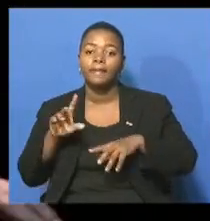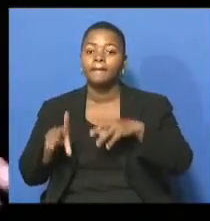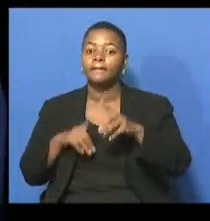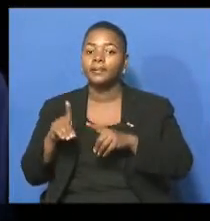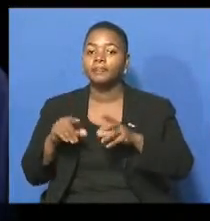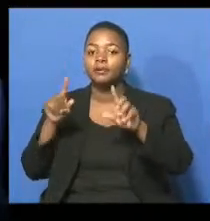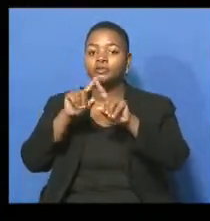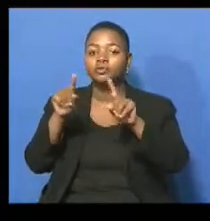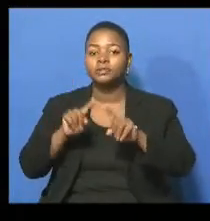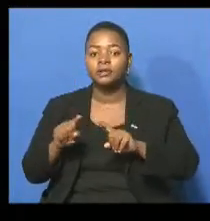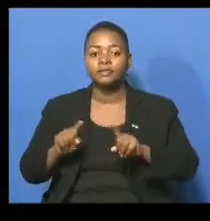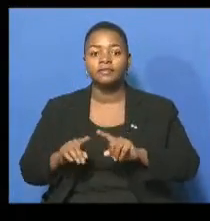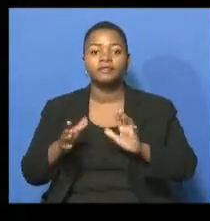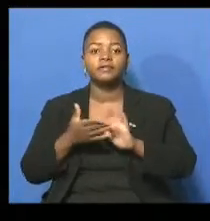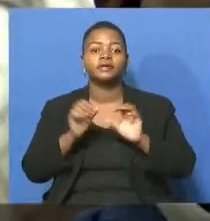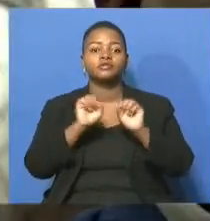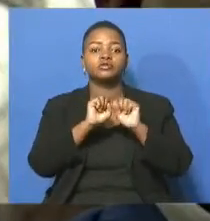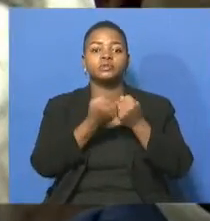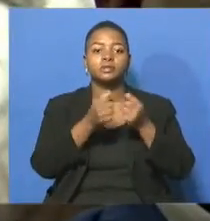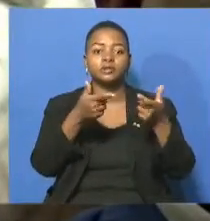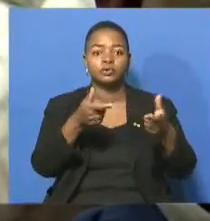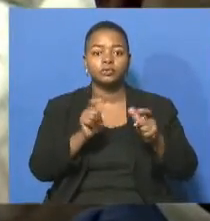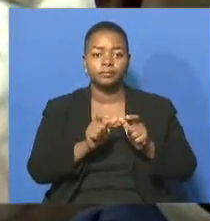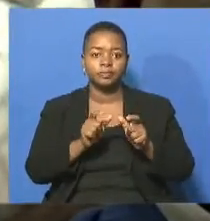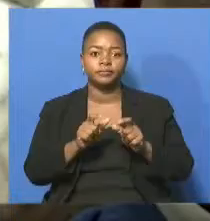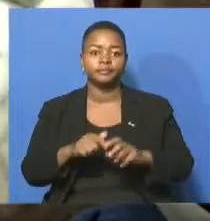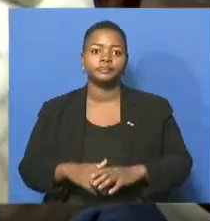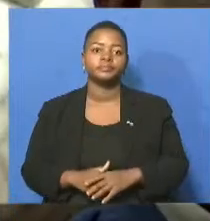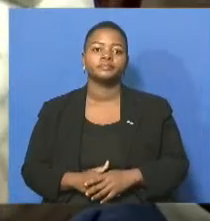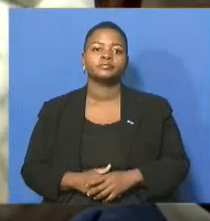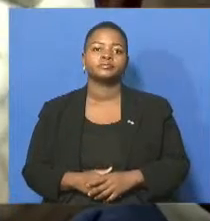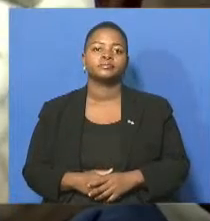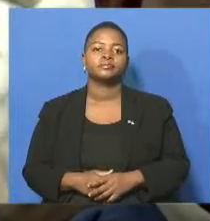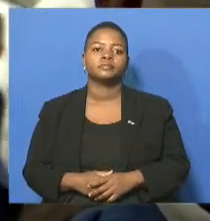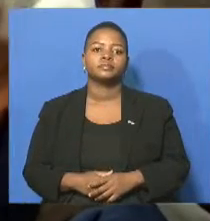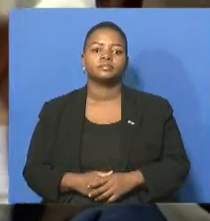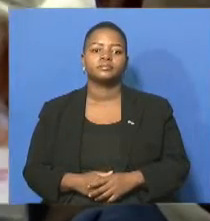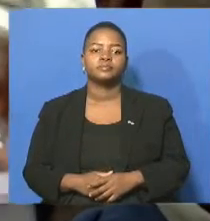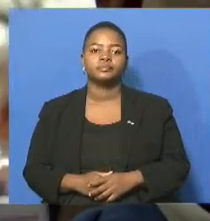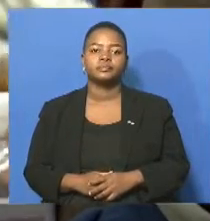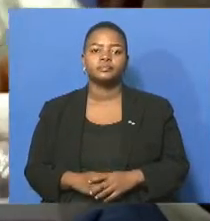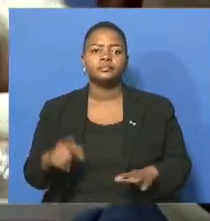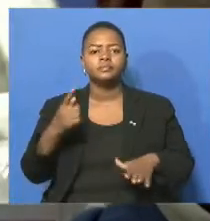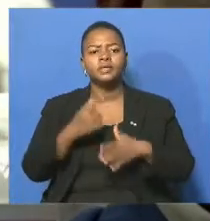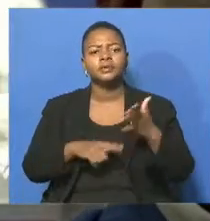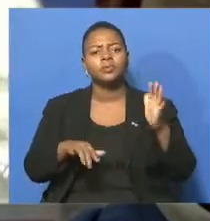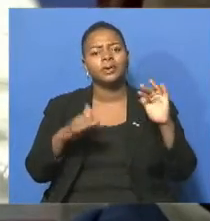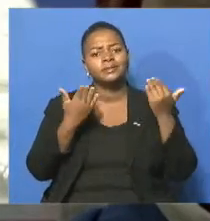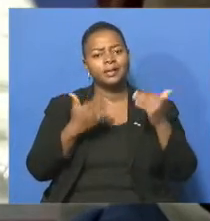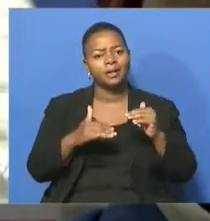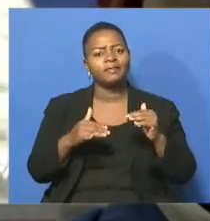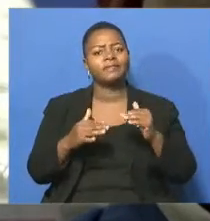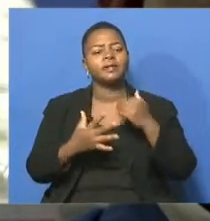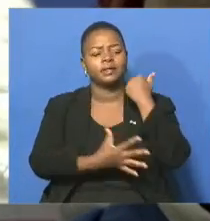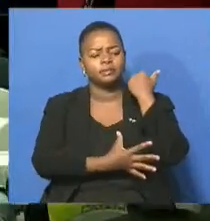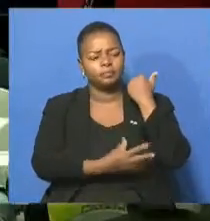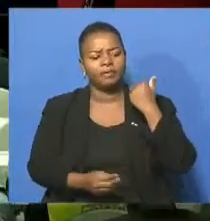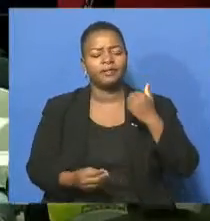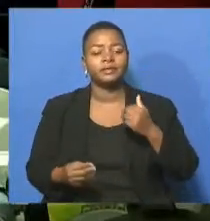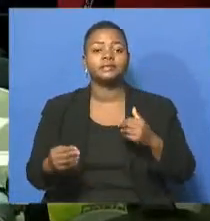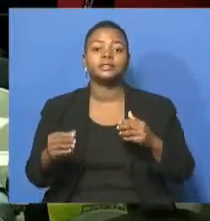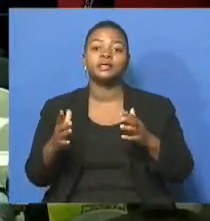to different social groups, and to what extent, for example, poverty is a